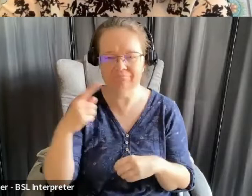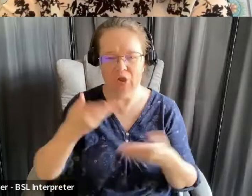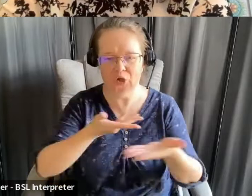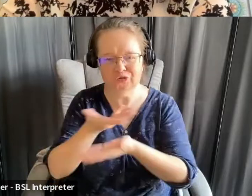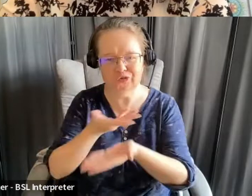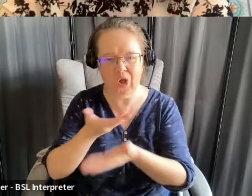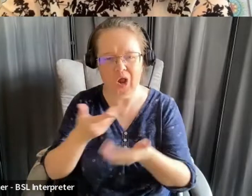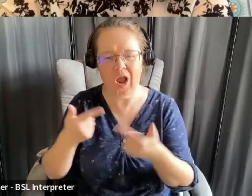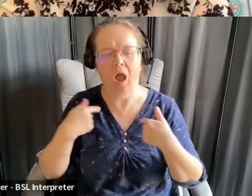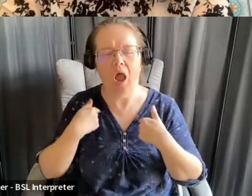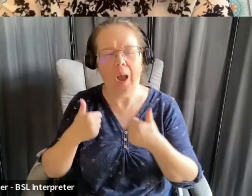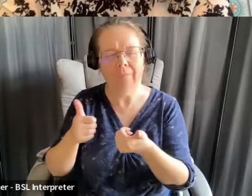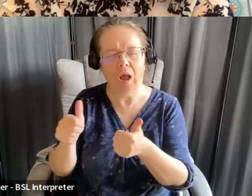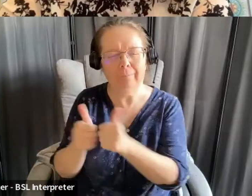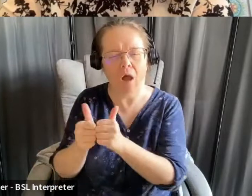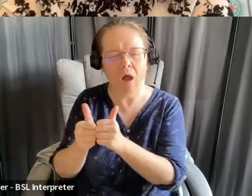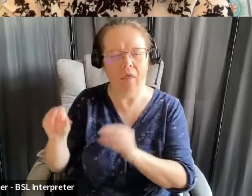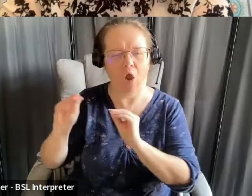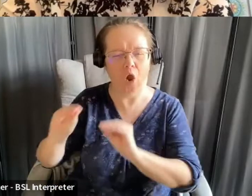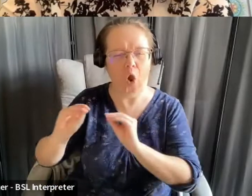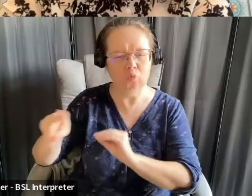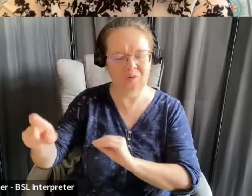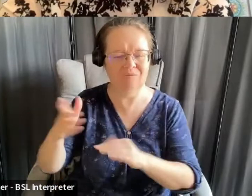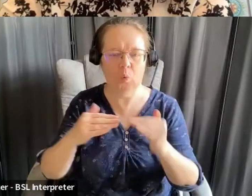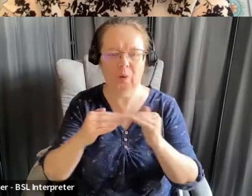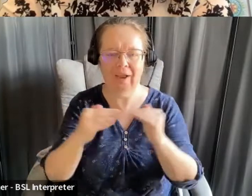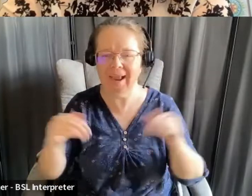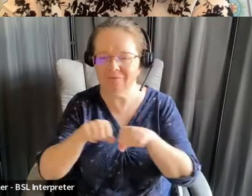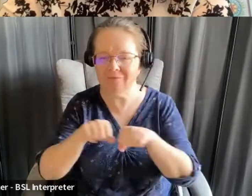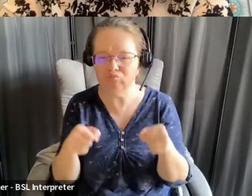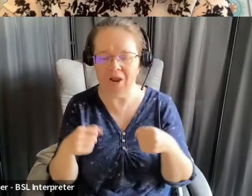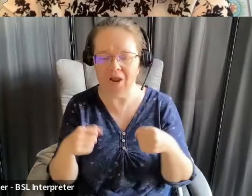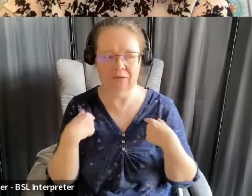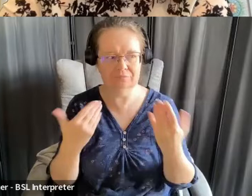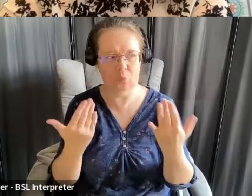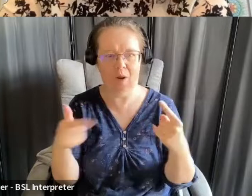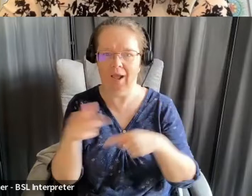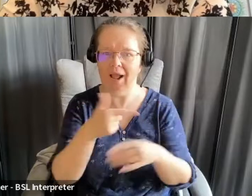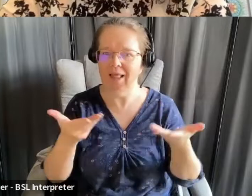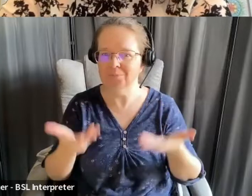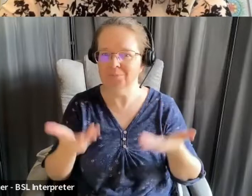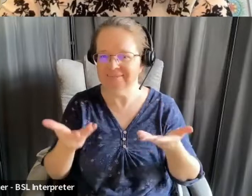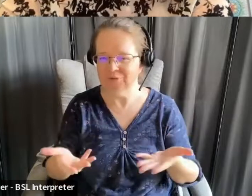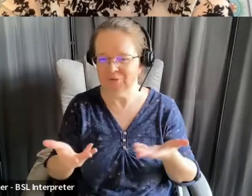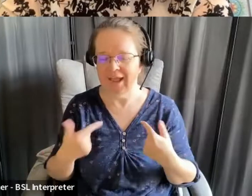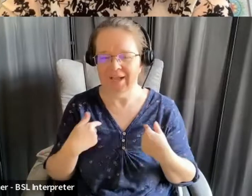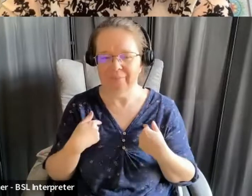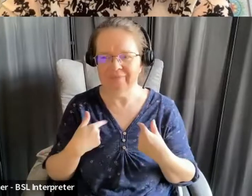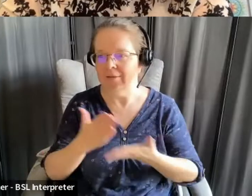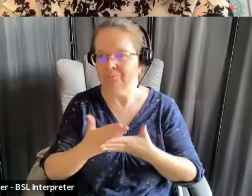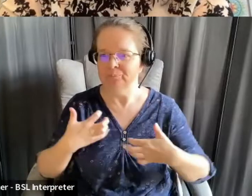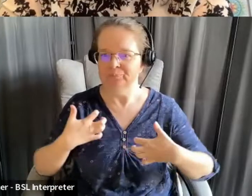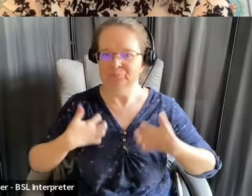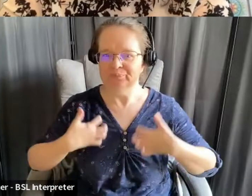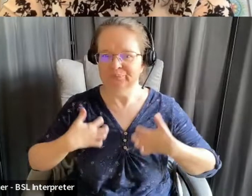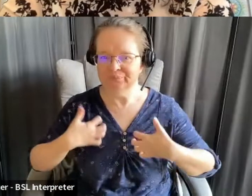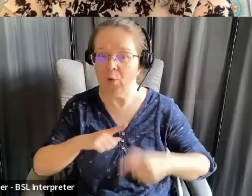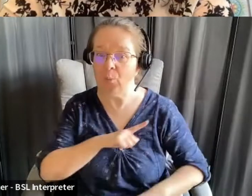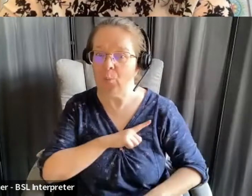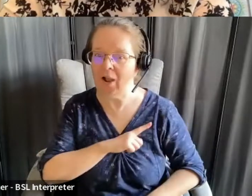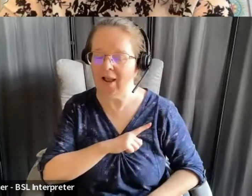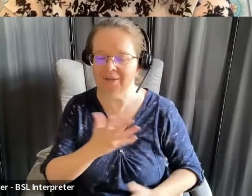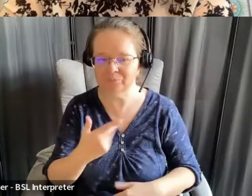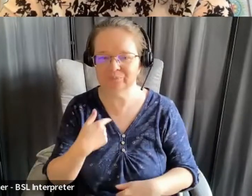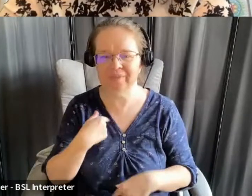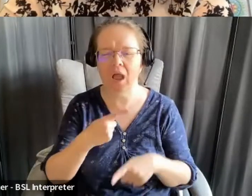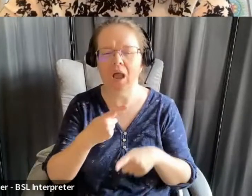to Evenbreak. I really want to welcome you all along today's webinar. We're super excited because we're going to be talking about how